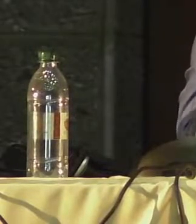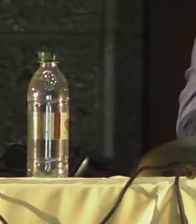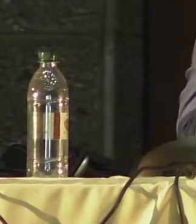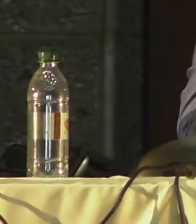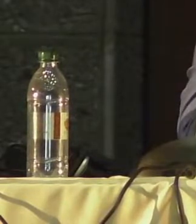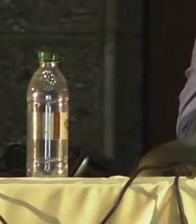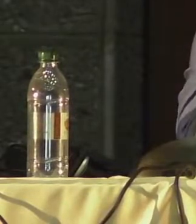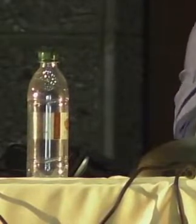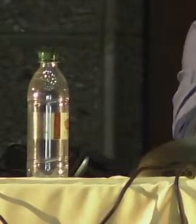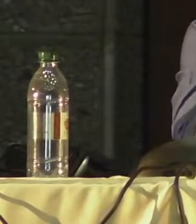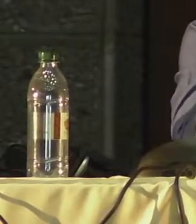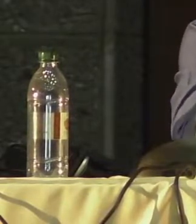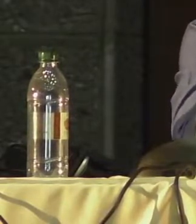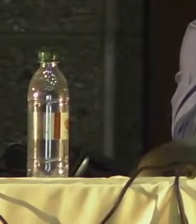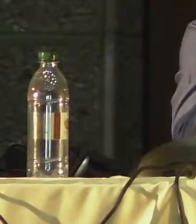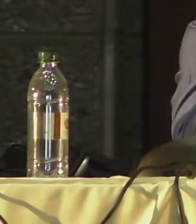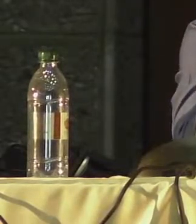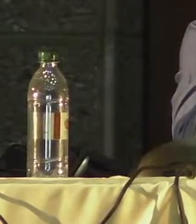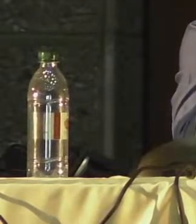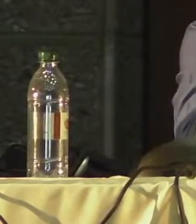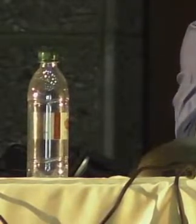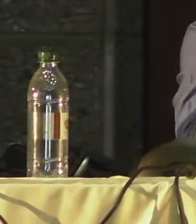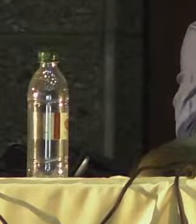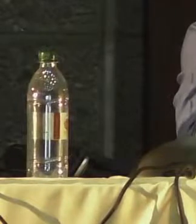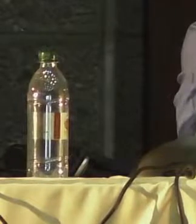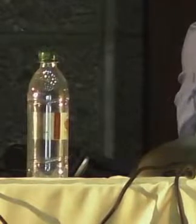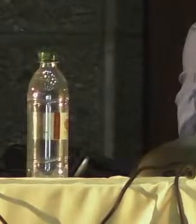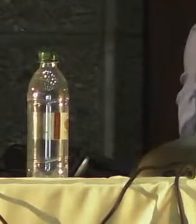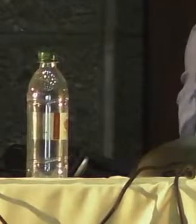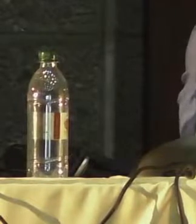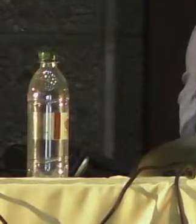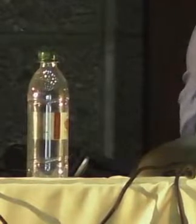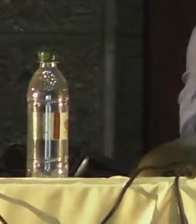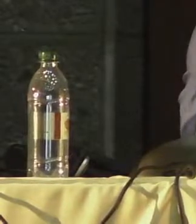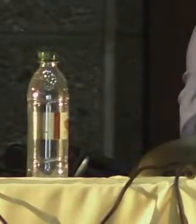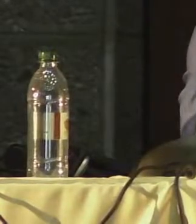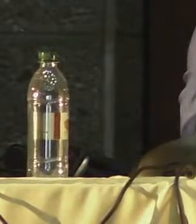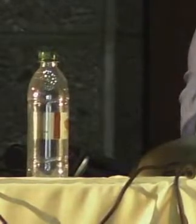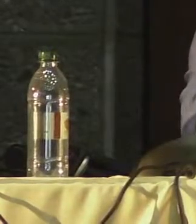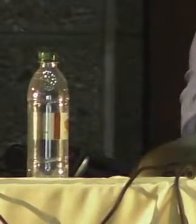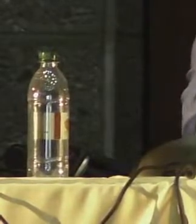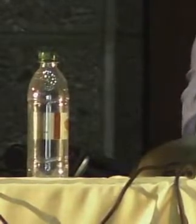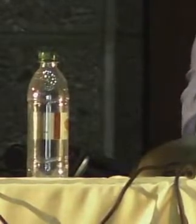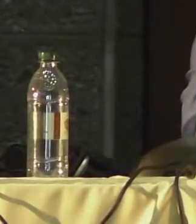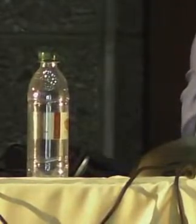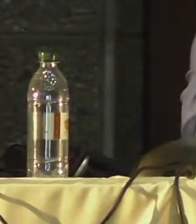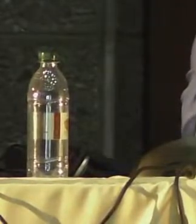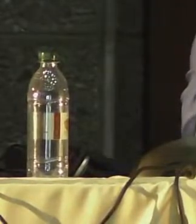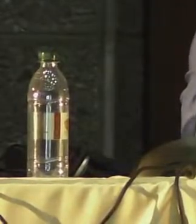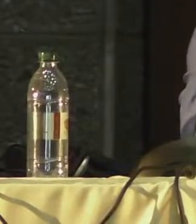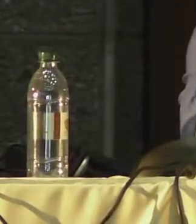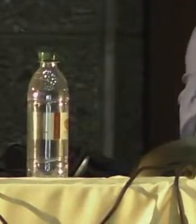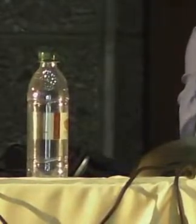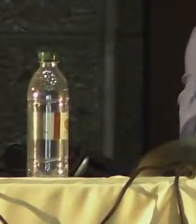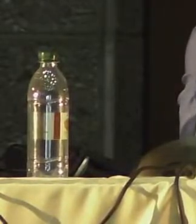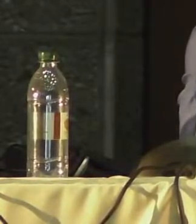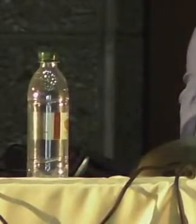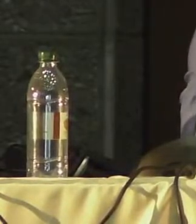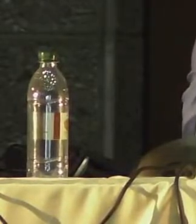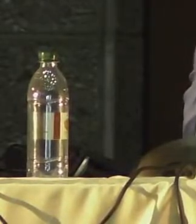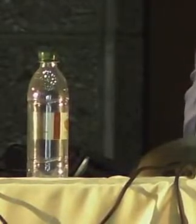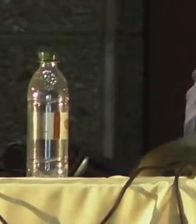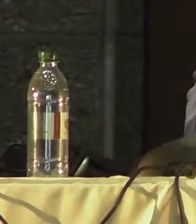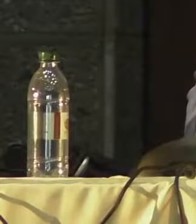March 2021, which had to be paid in the current financial year, which started from April 21,